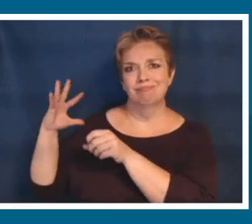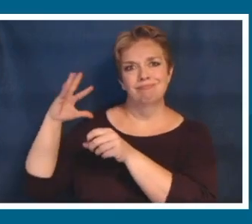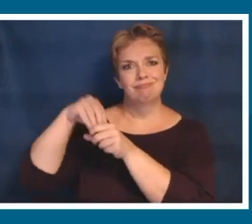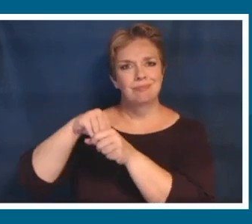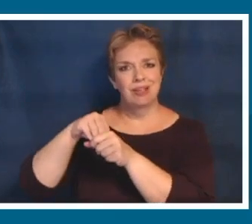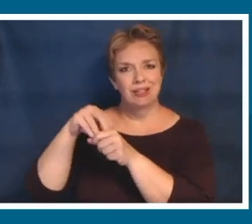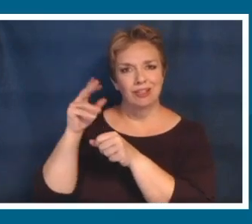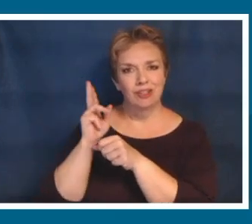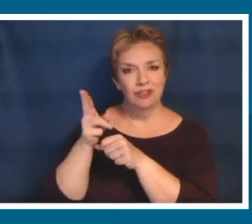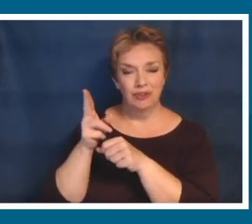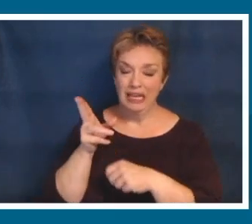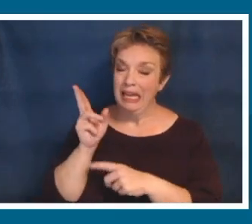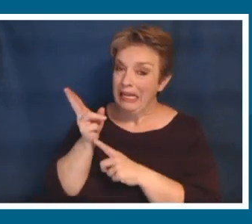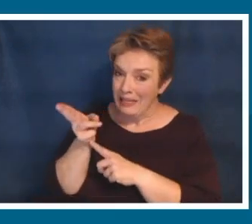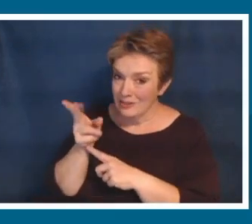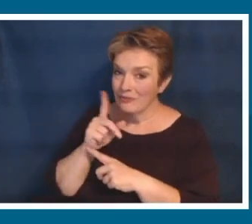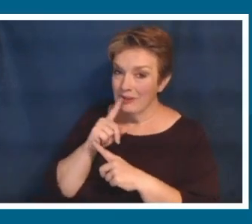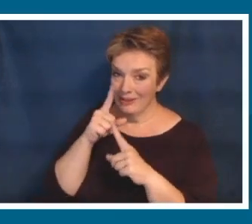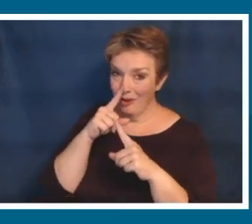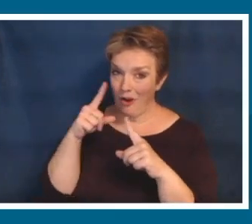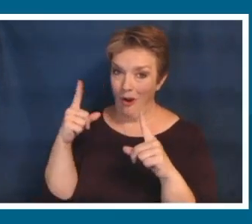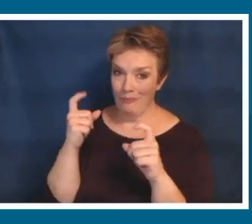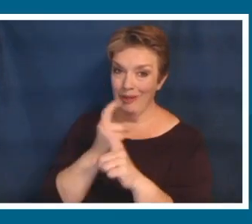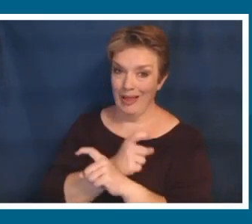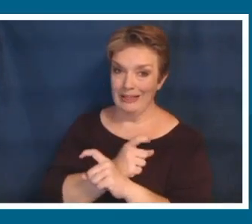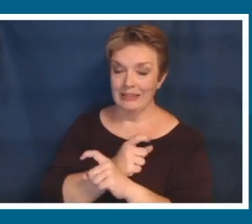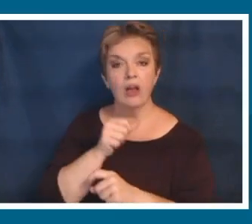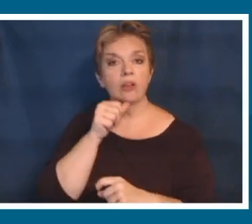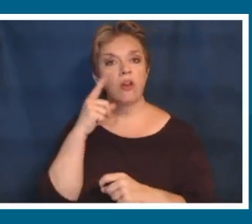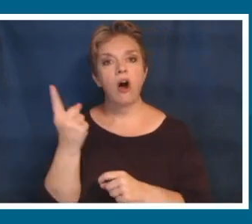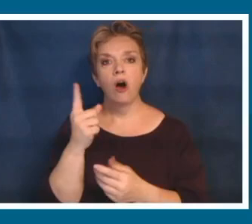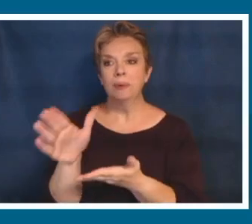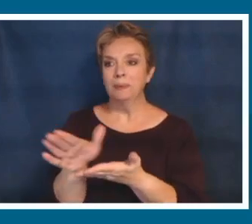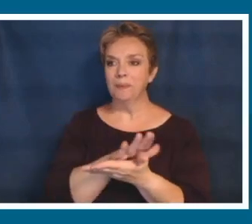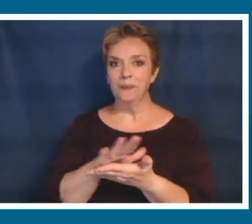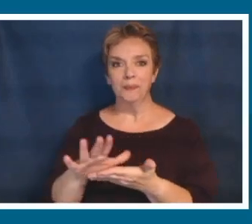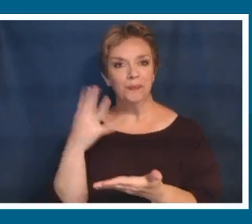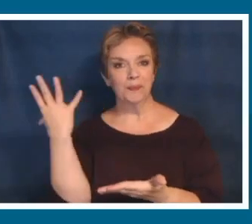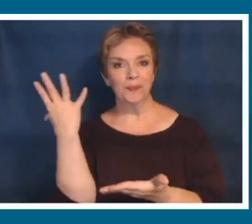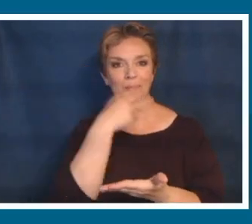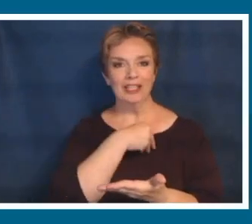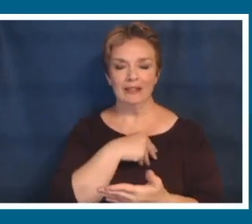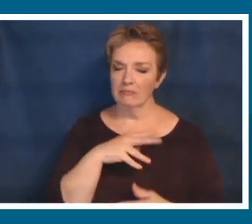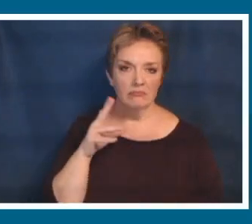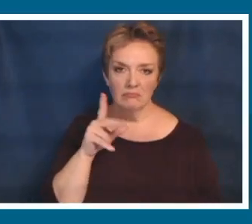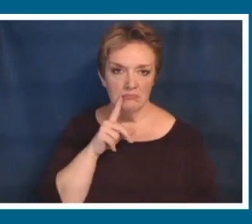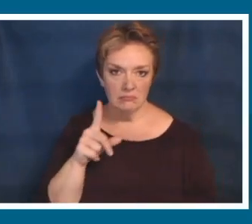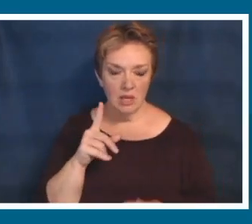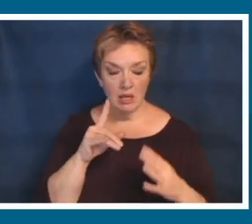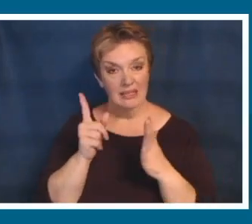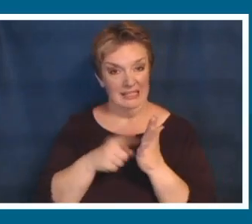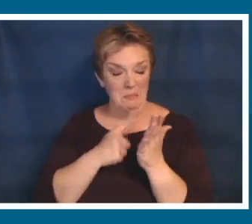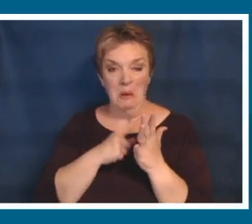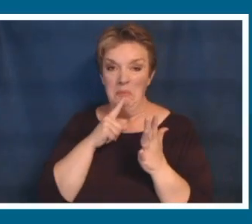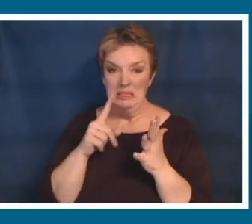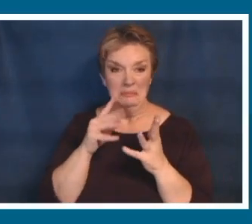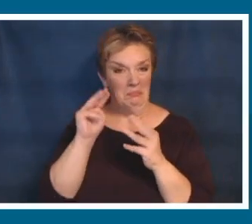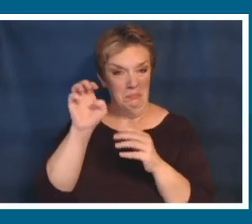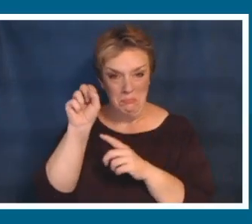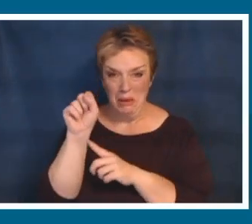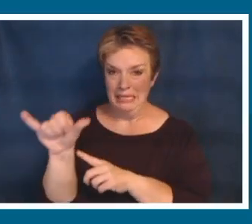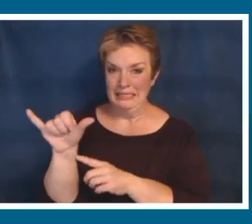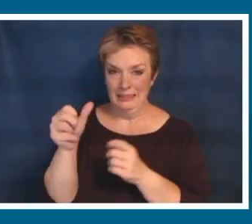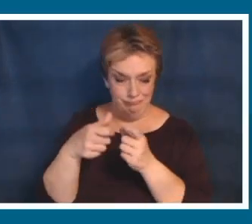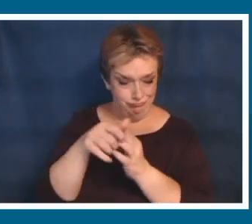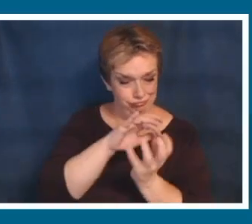complex and not always pretty, but that is the story of human beings. And so I know that it's